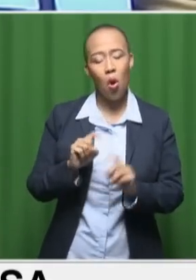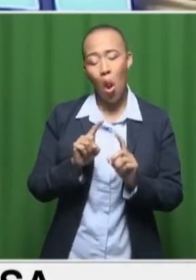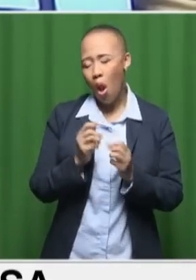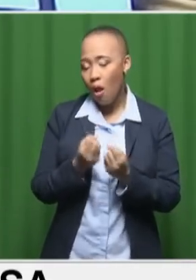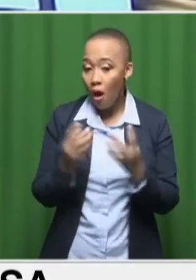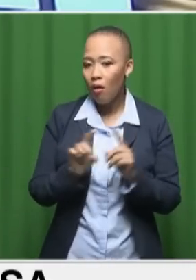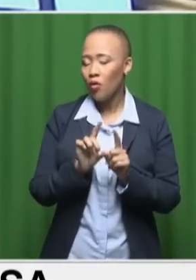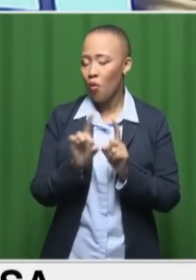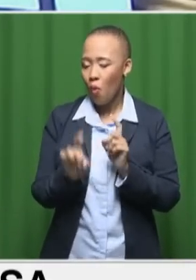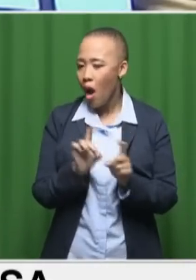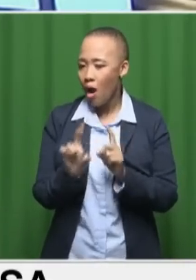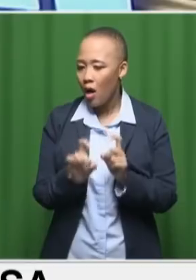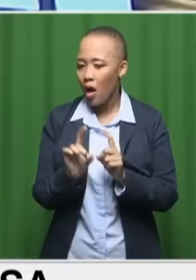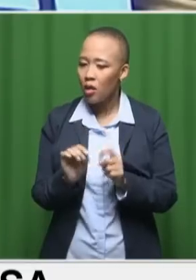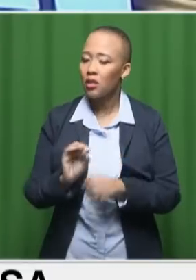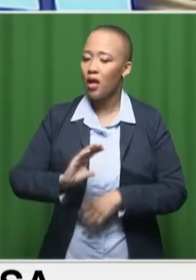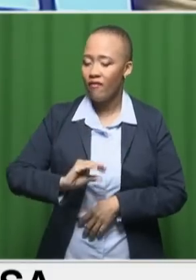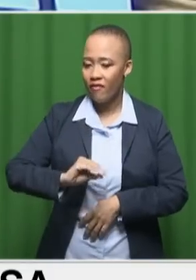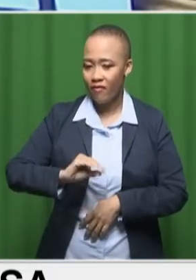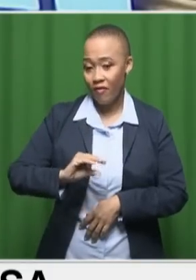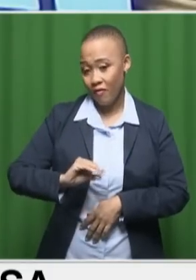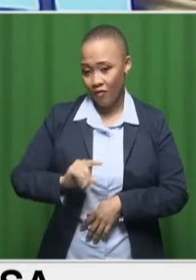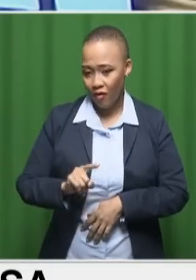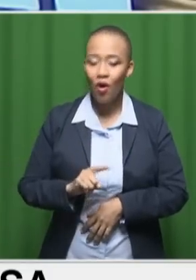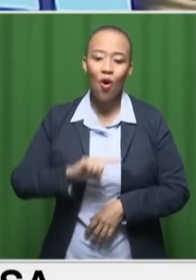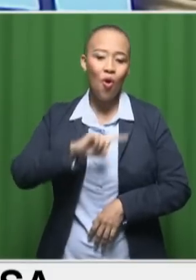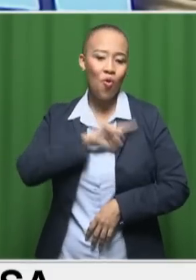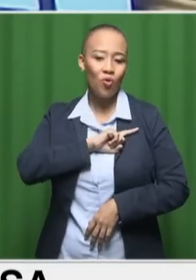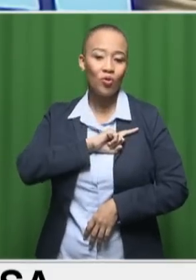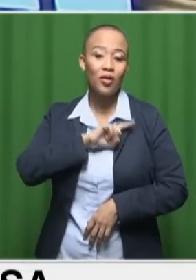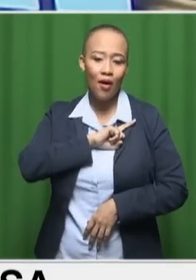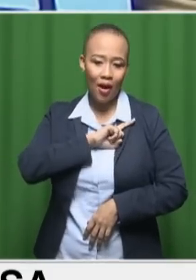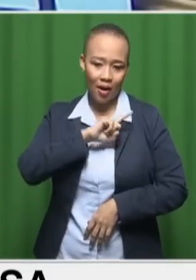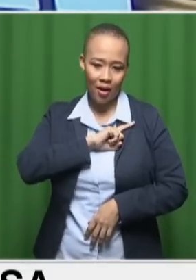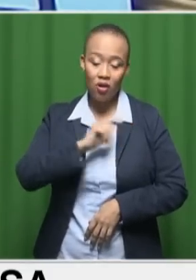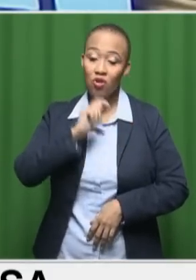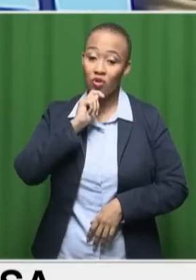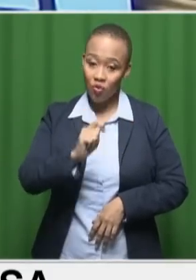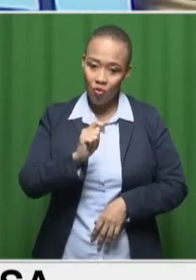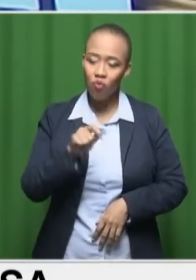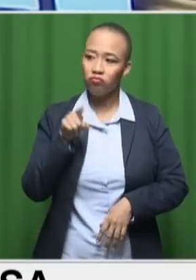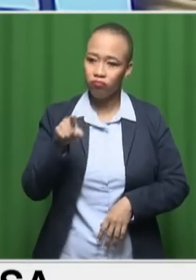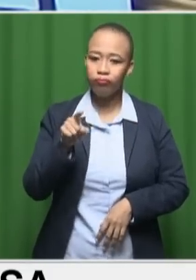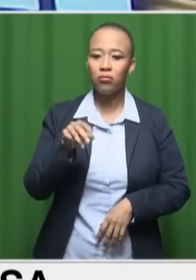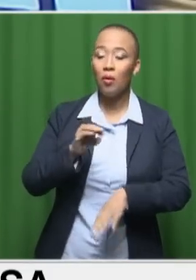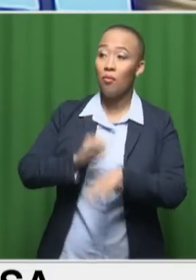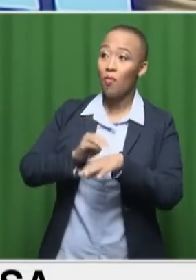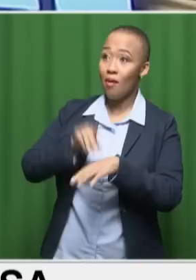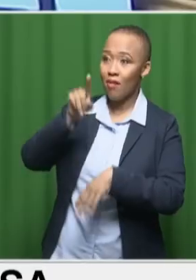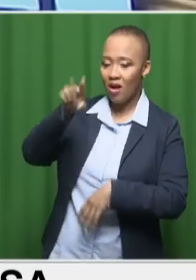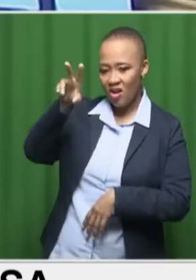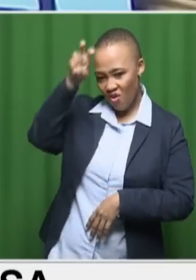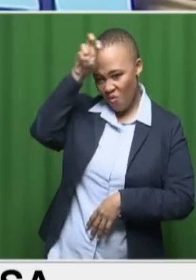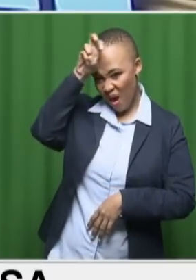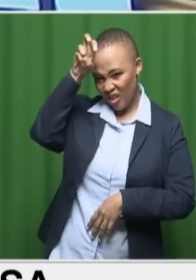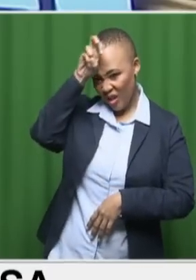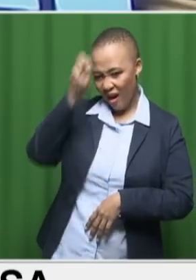and there is a legal discussion that we need to have, but it also would really have to reflect on how South